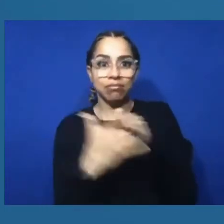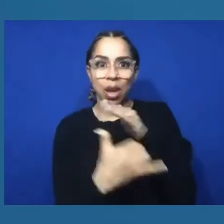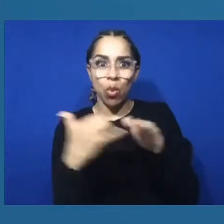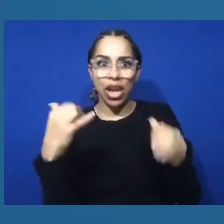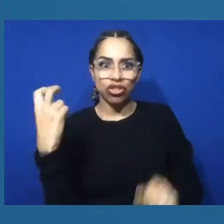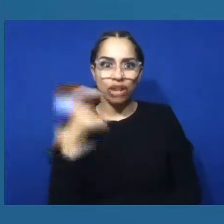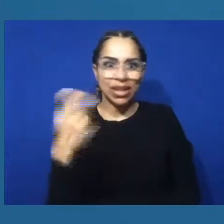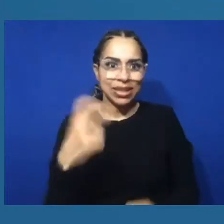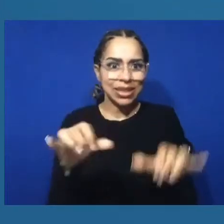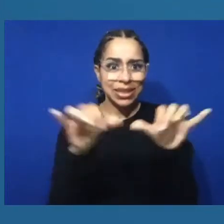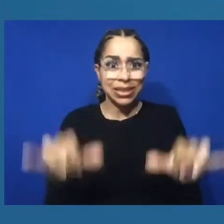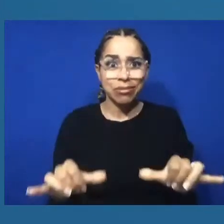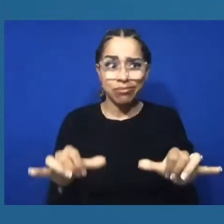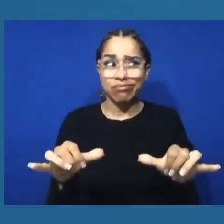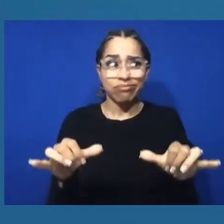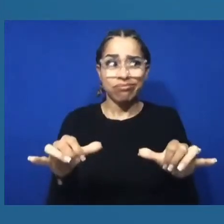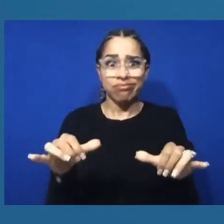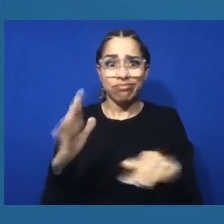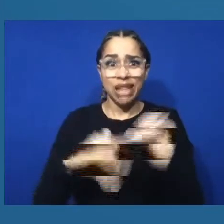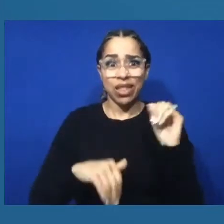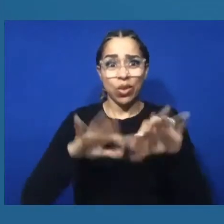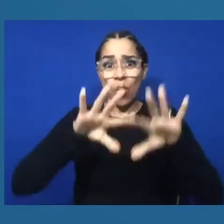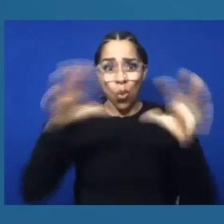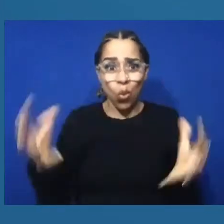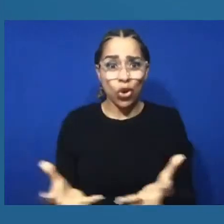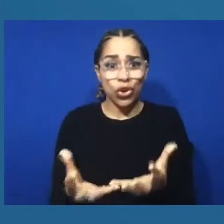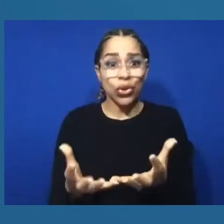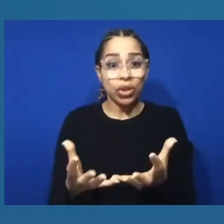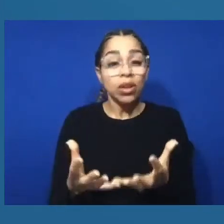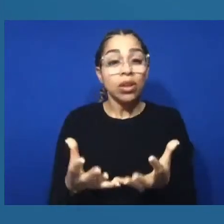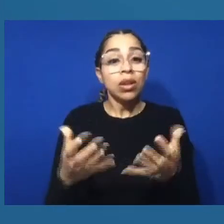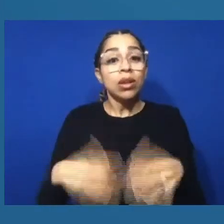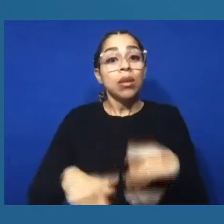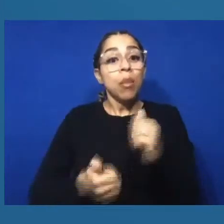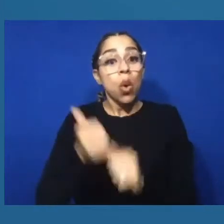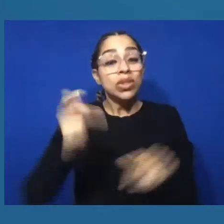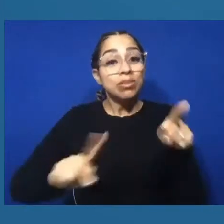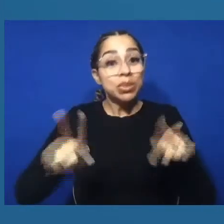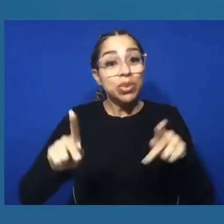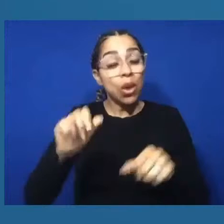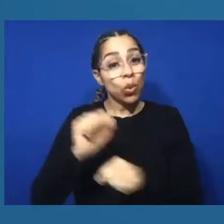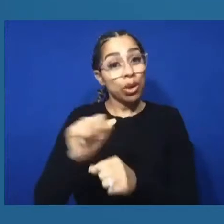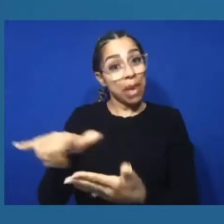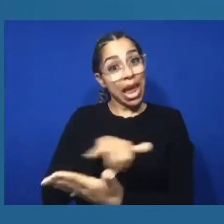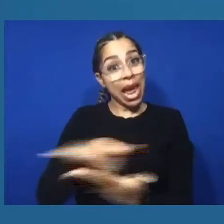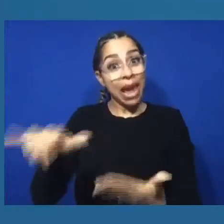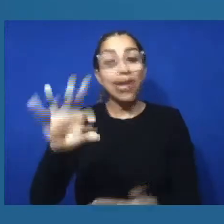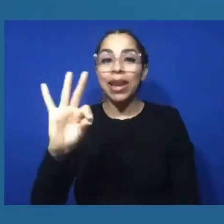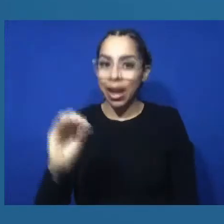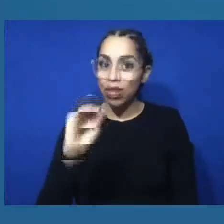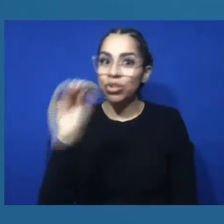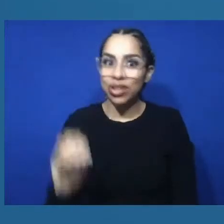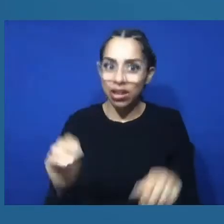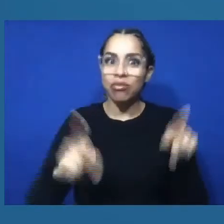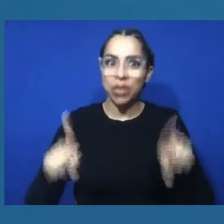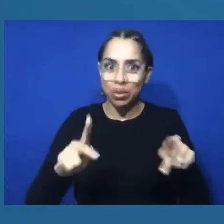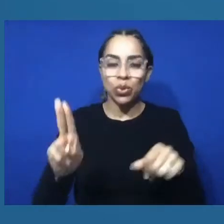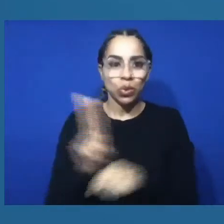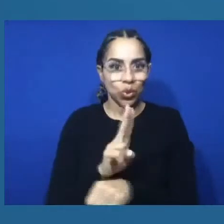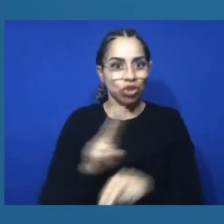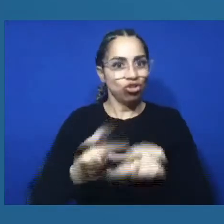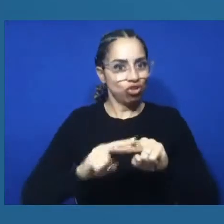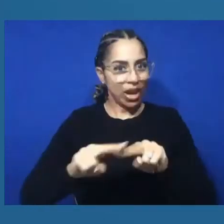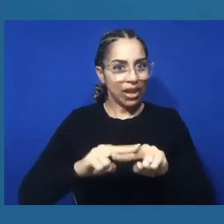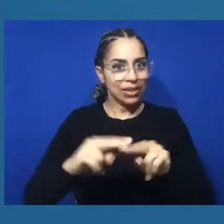in Manhattan in that district, 90% are coming in on trains. And that's something I want to help educate some of our other